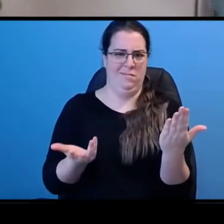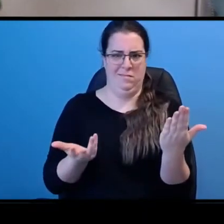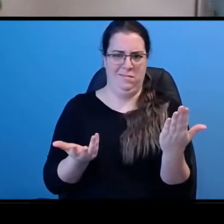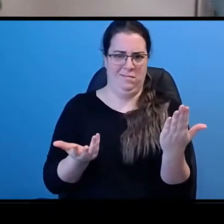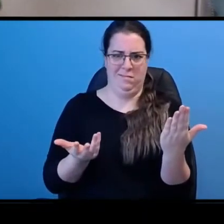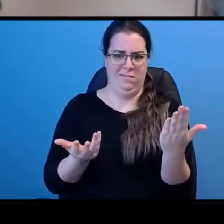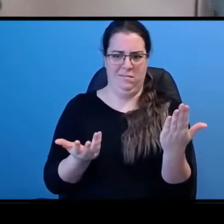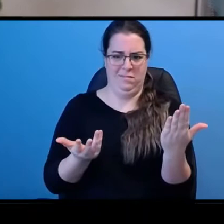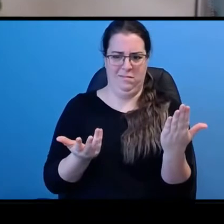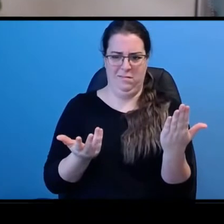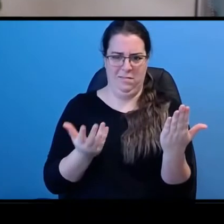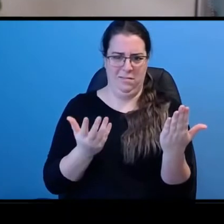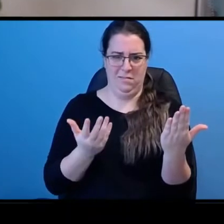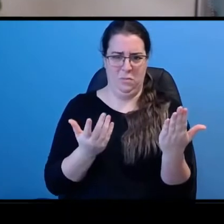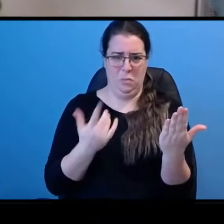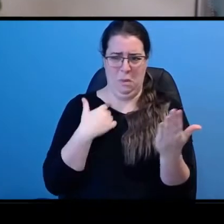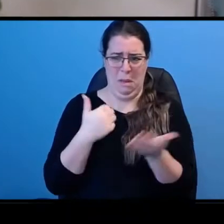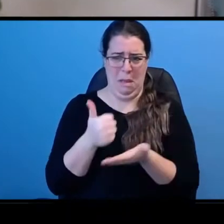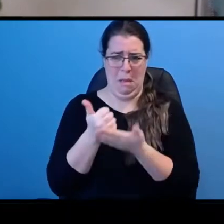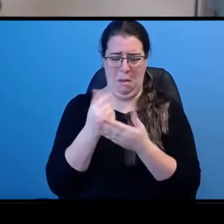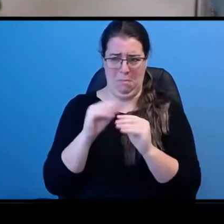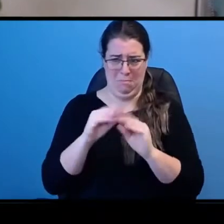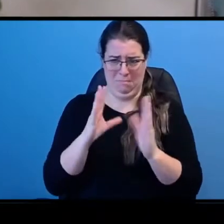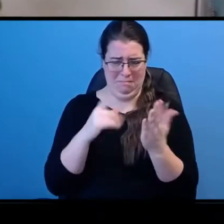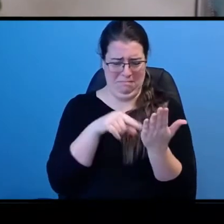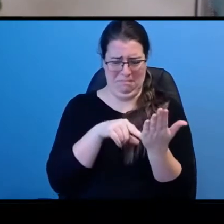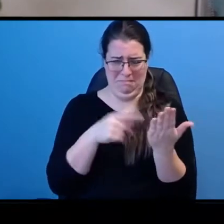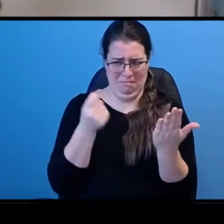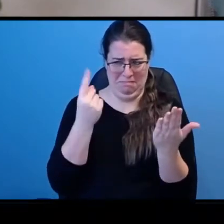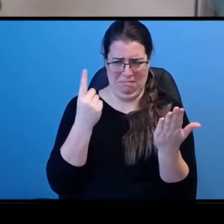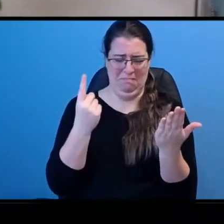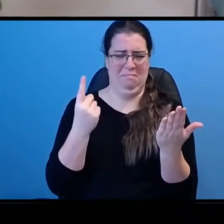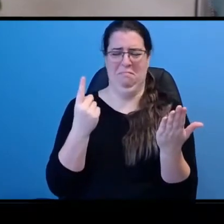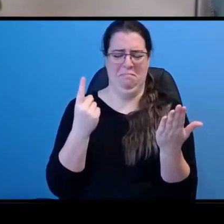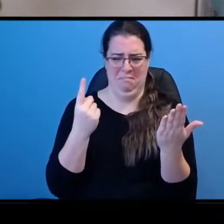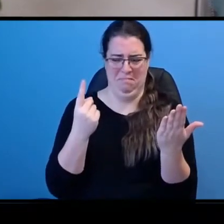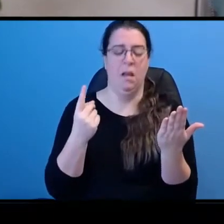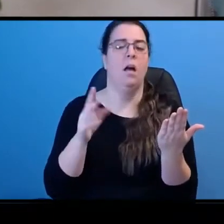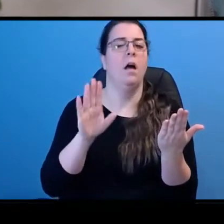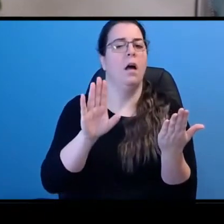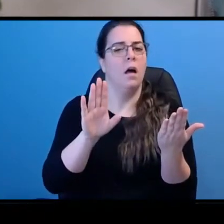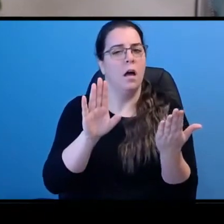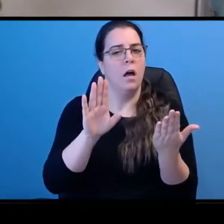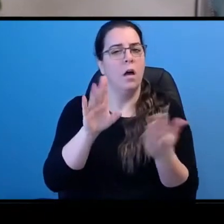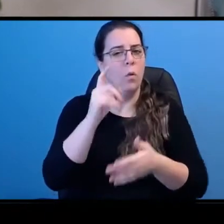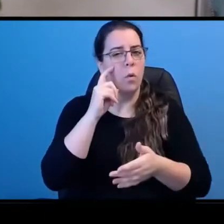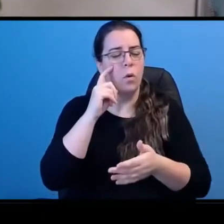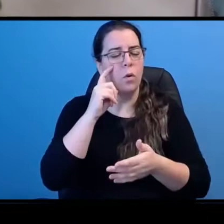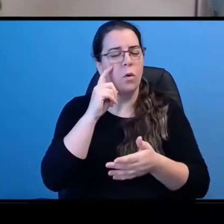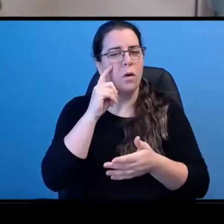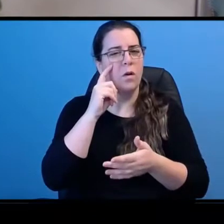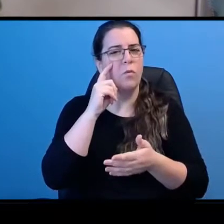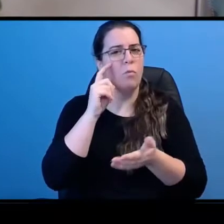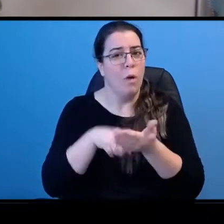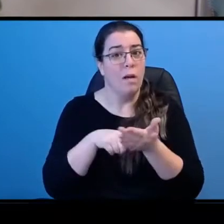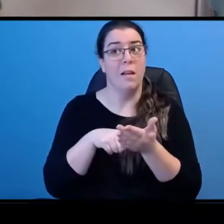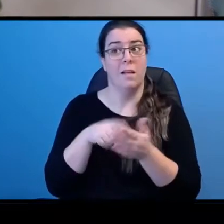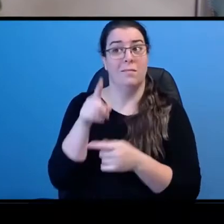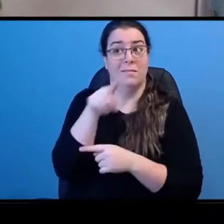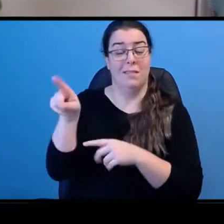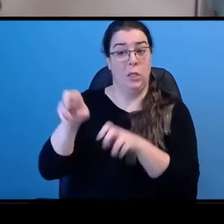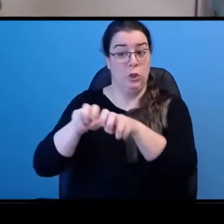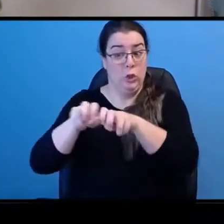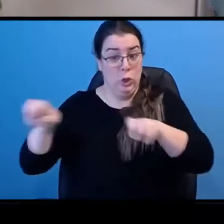of people may not have seen the value in your application, but